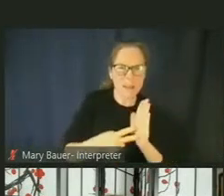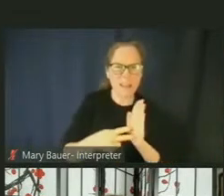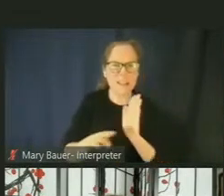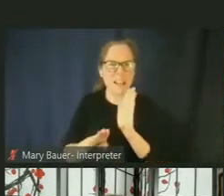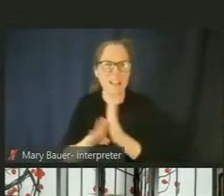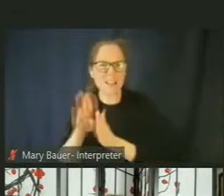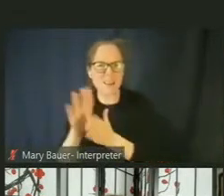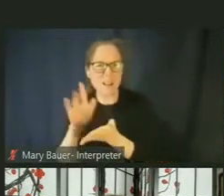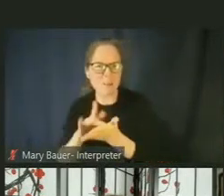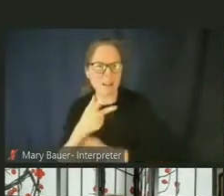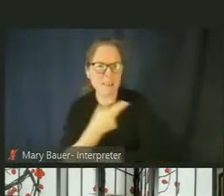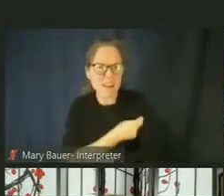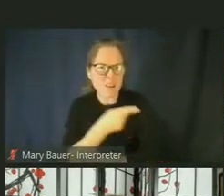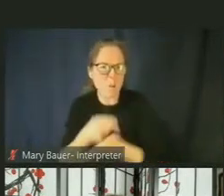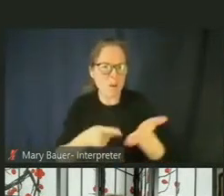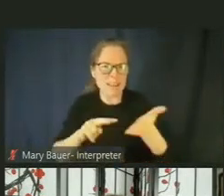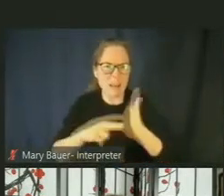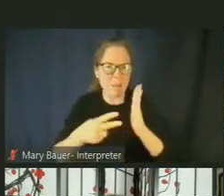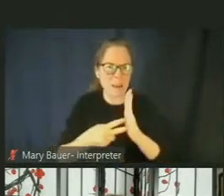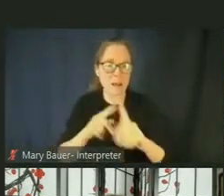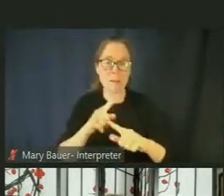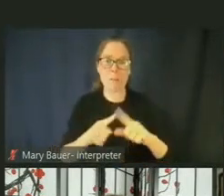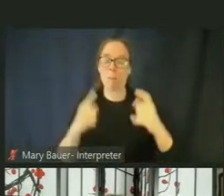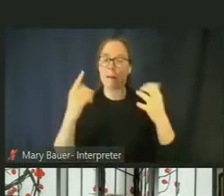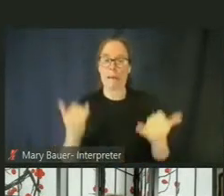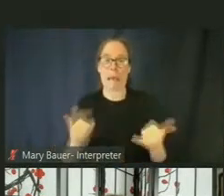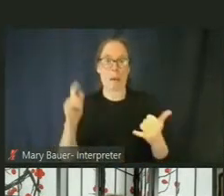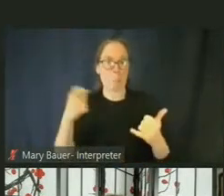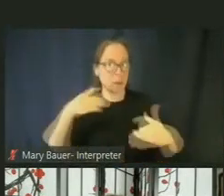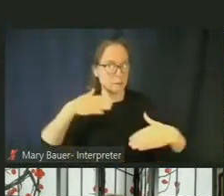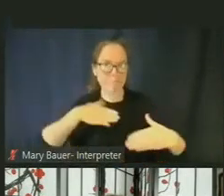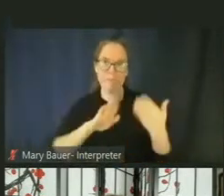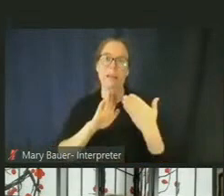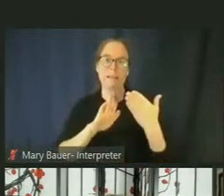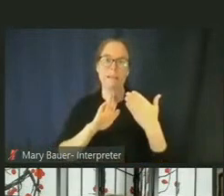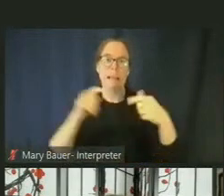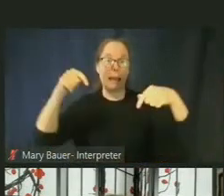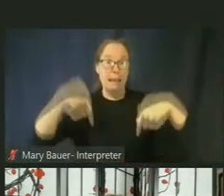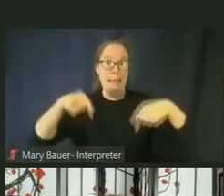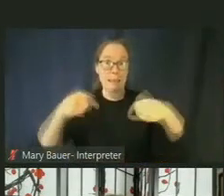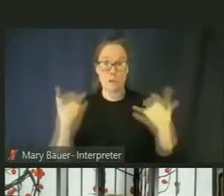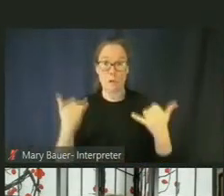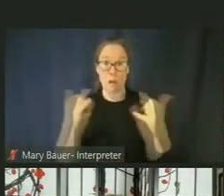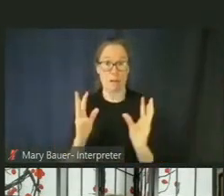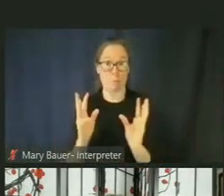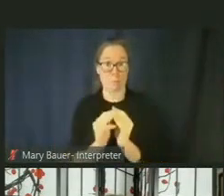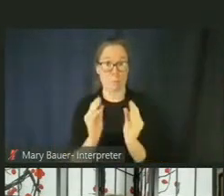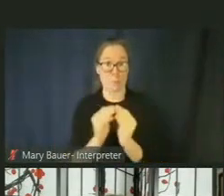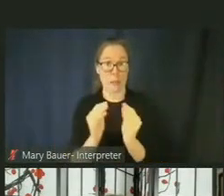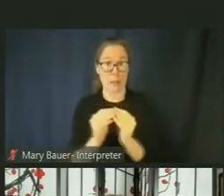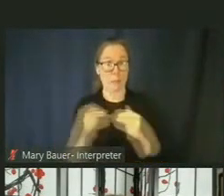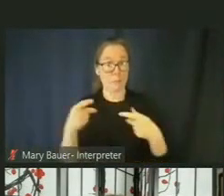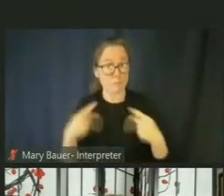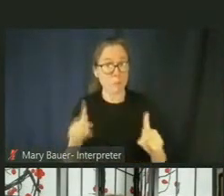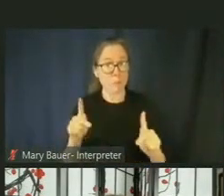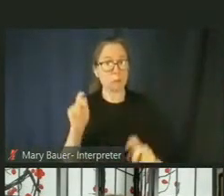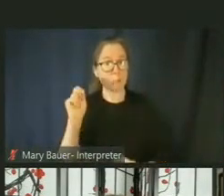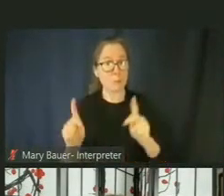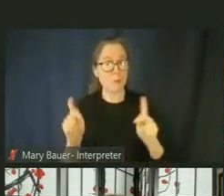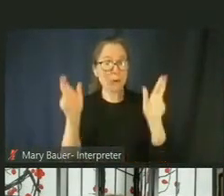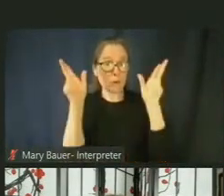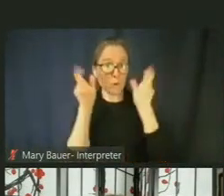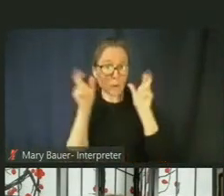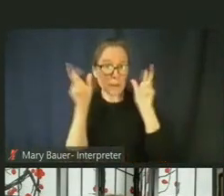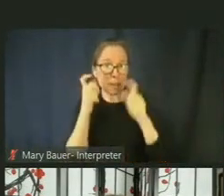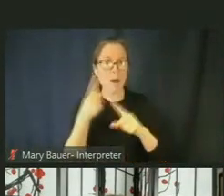we are. So I think opportunities like this and other forums that allow the community to listen, to learn from public health and